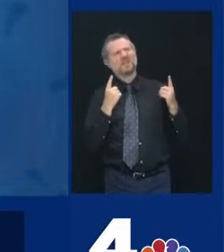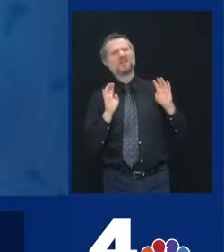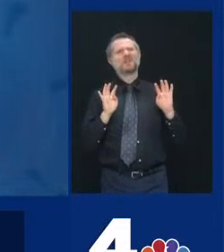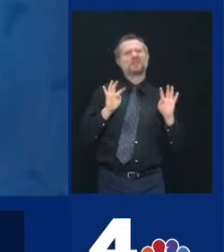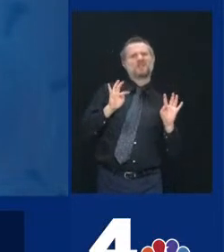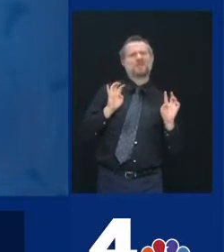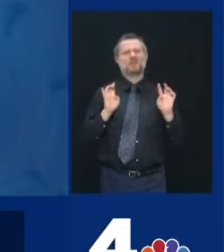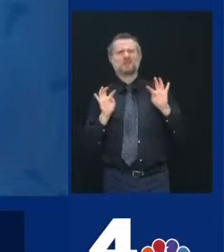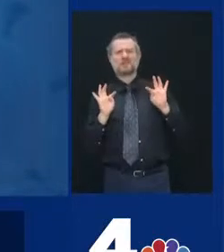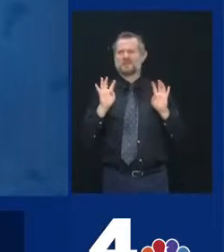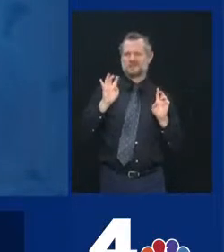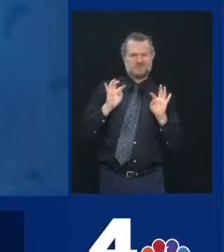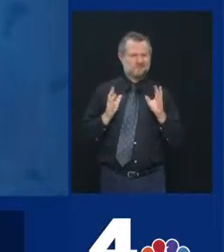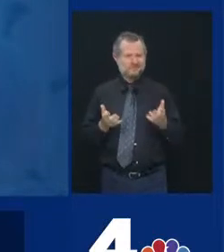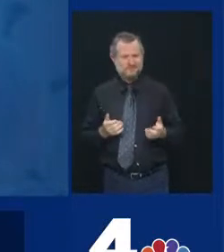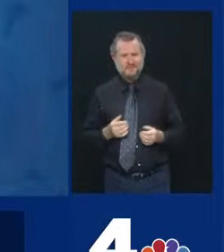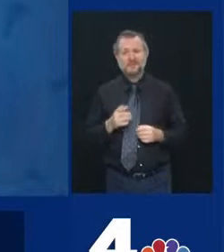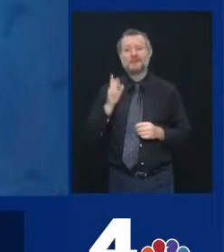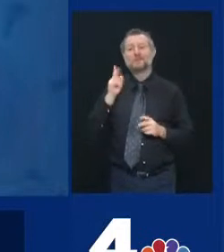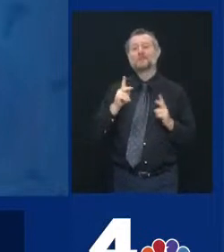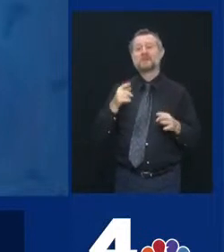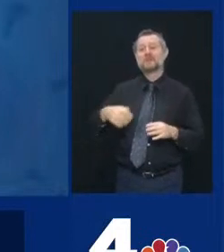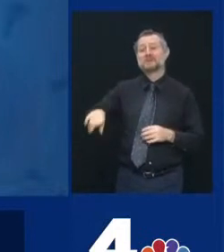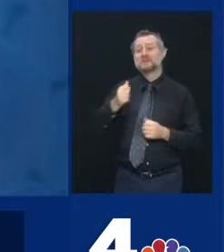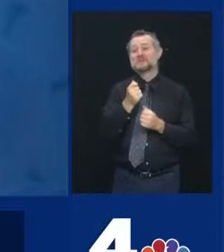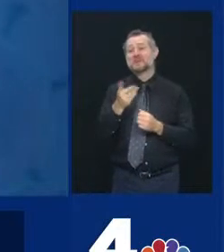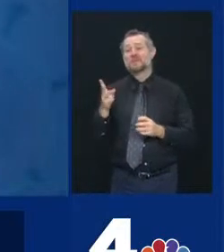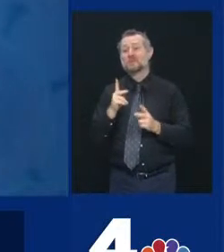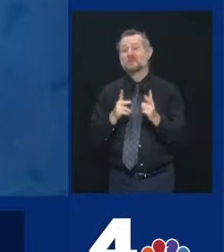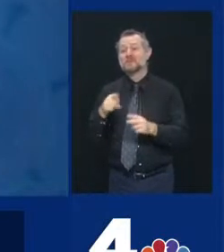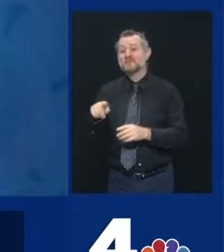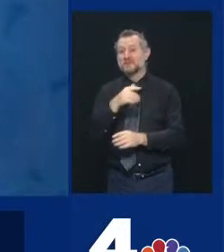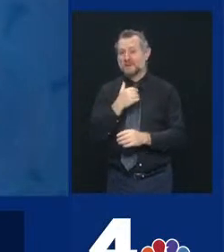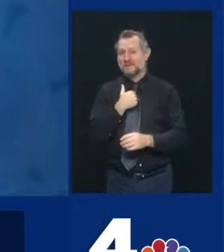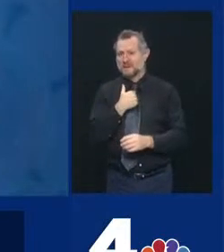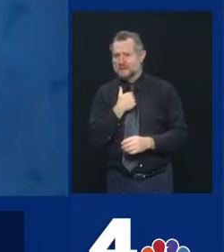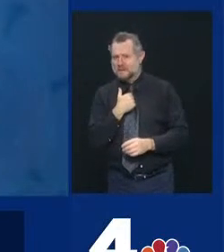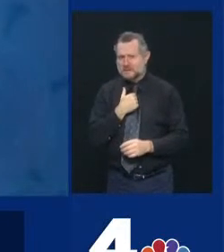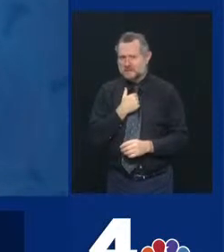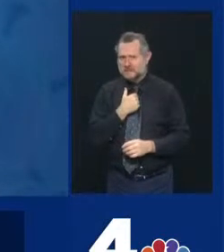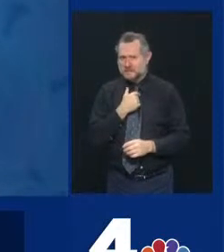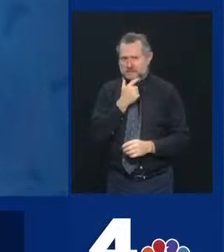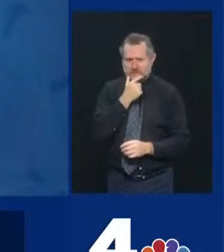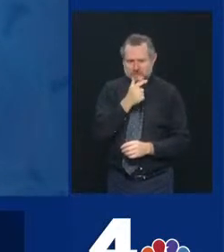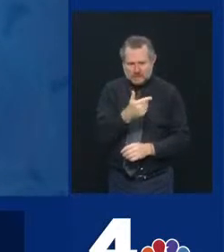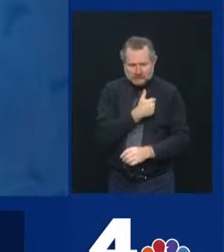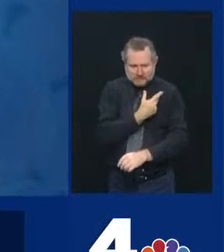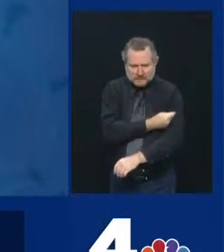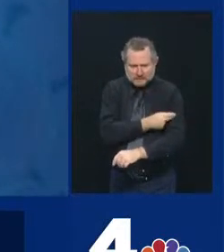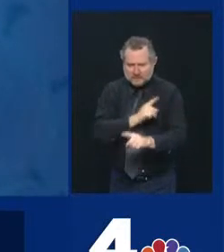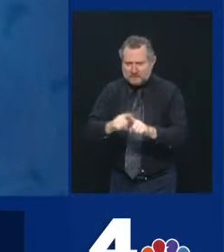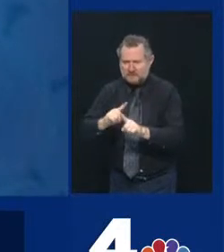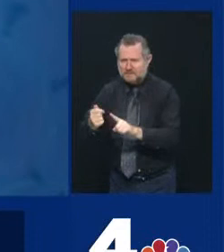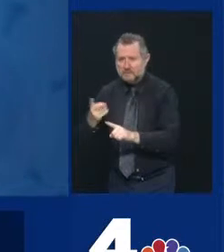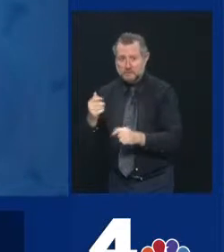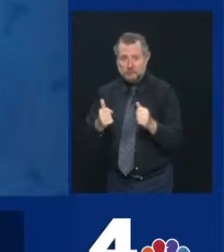people are going to want to know, well, there are several vaccines available. Is one better than the other? Should I wait for the